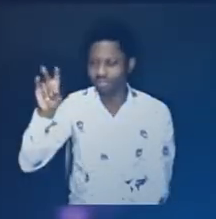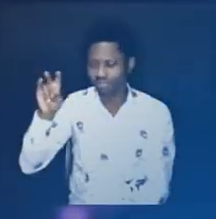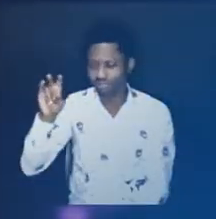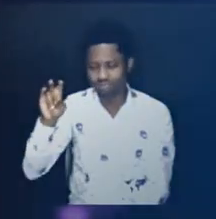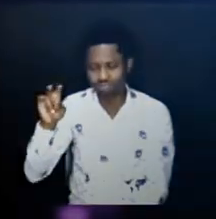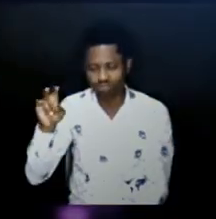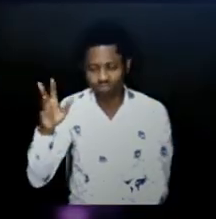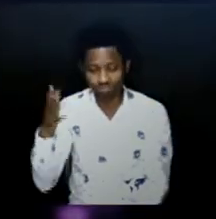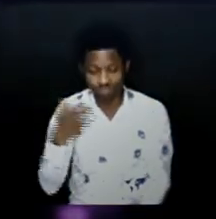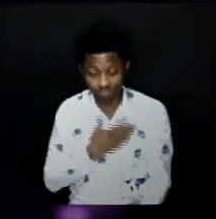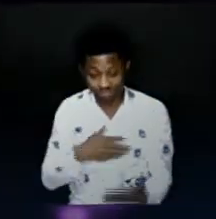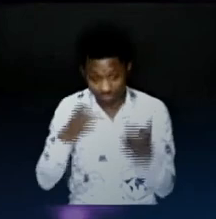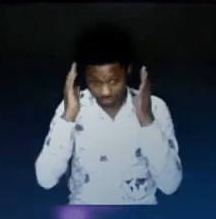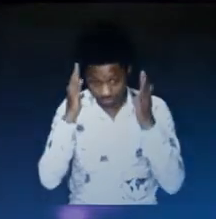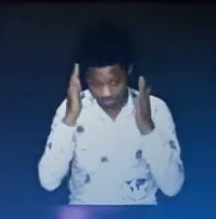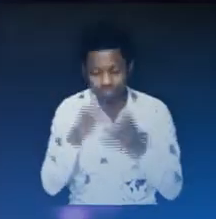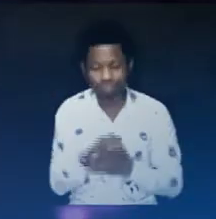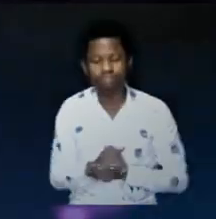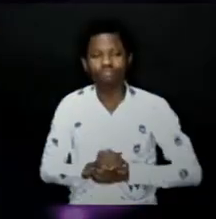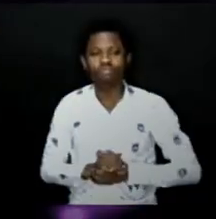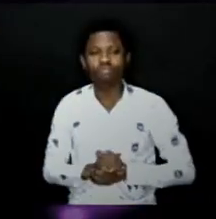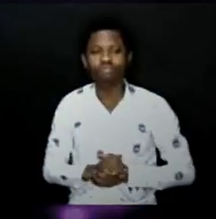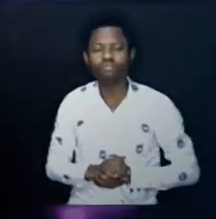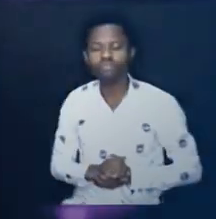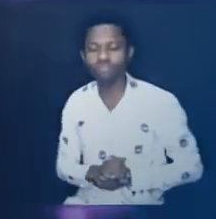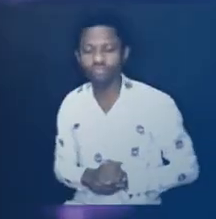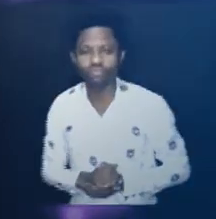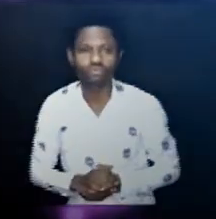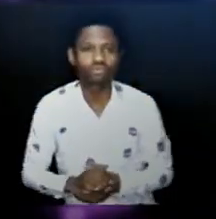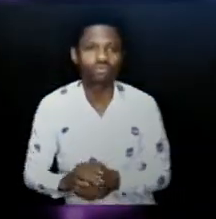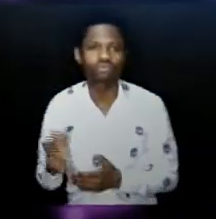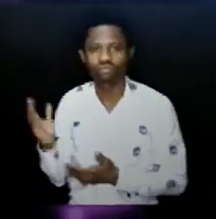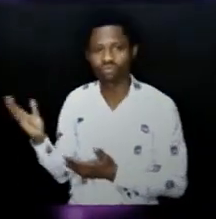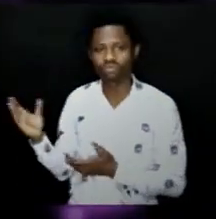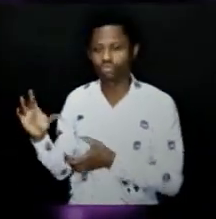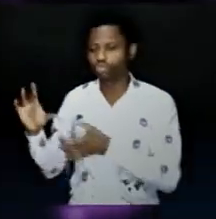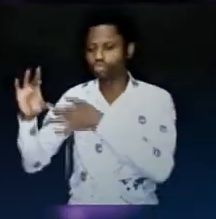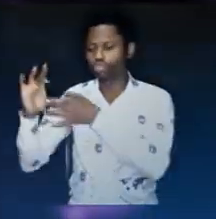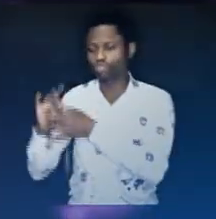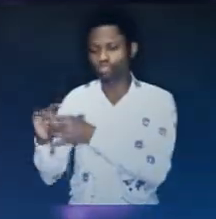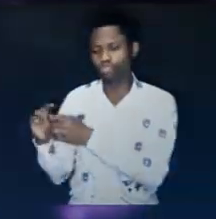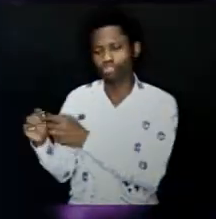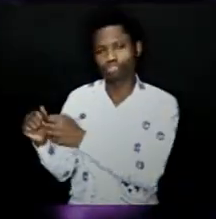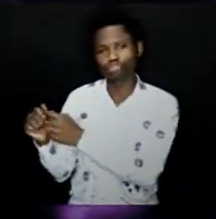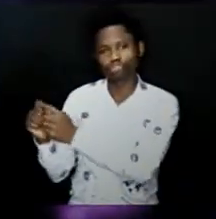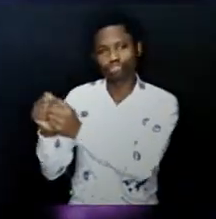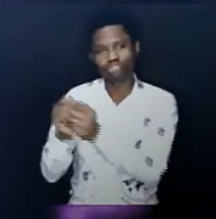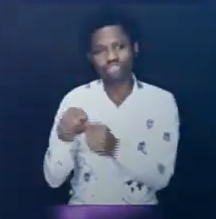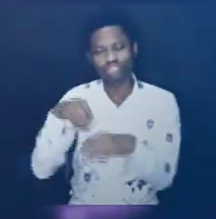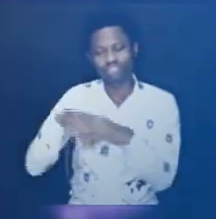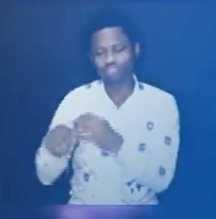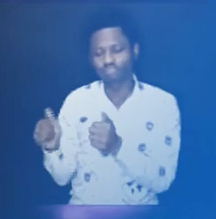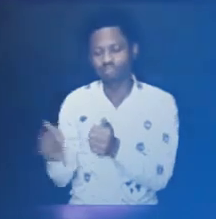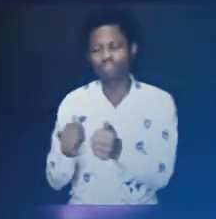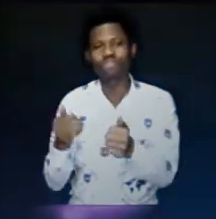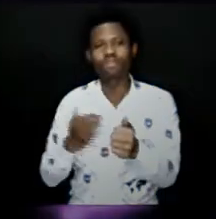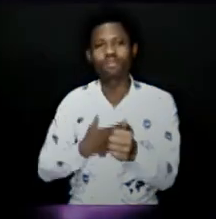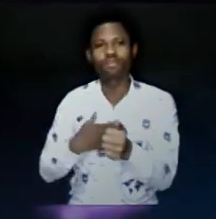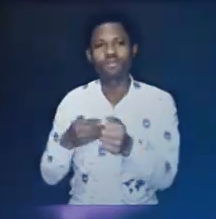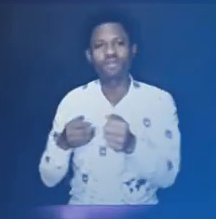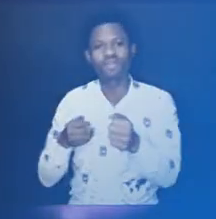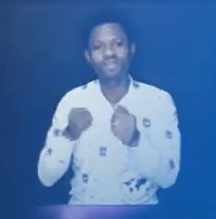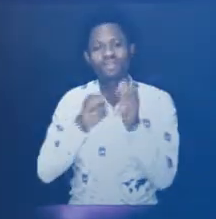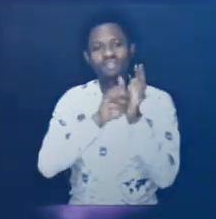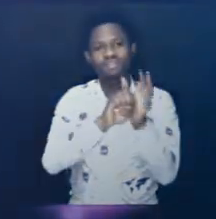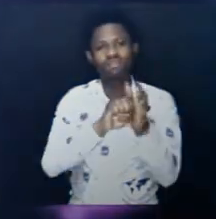Are we together? Fine. Join together in following my example, brothers